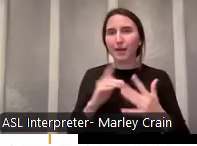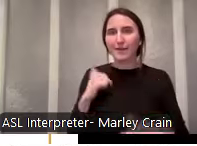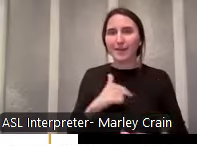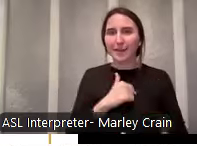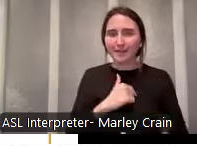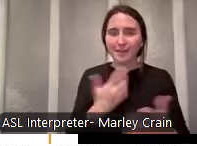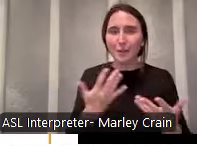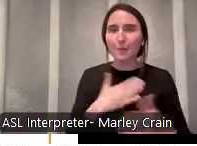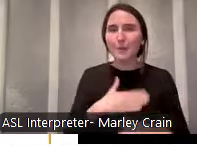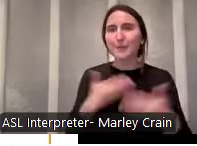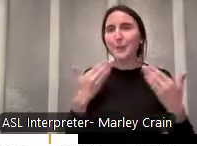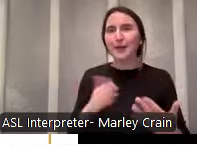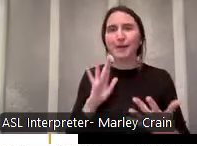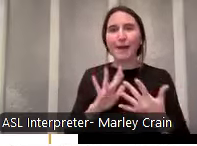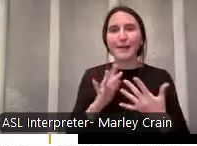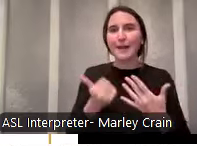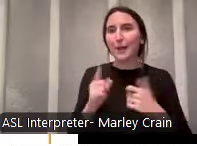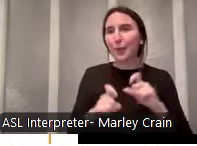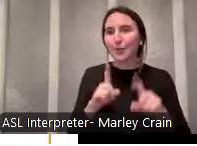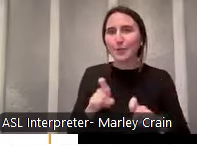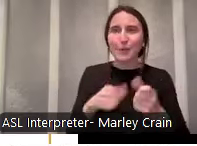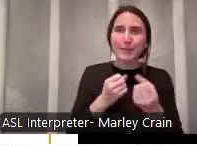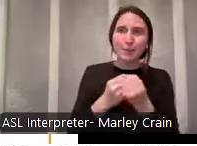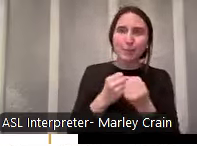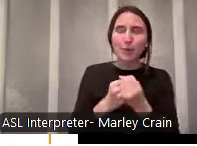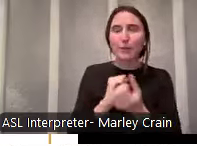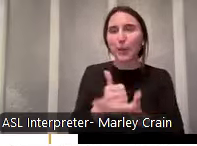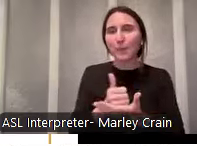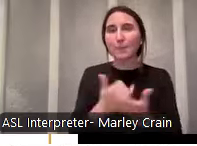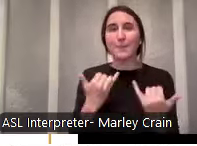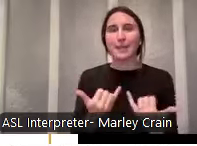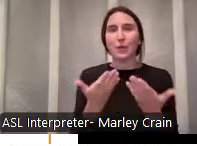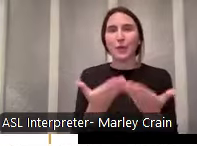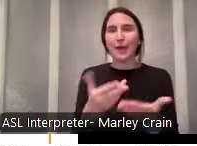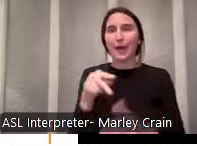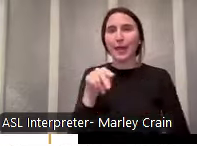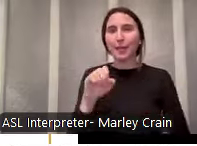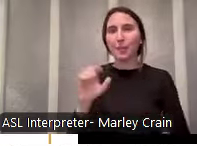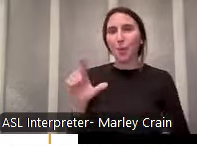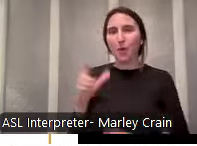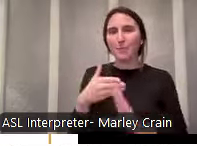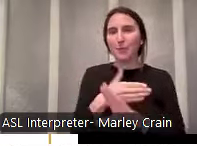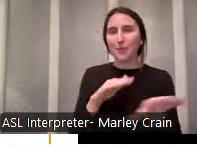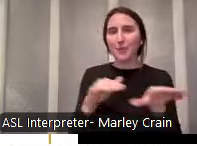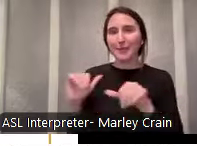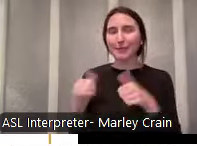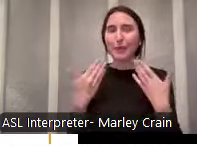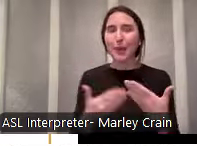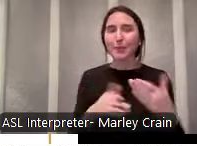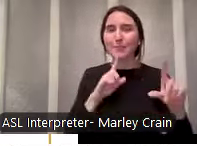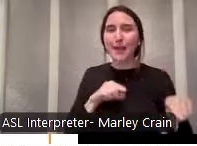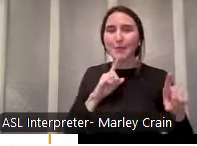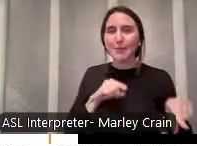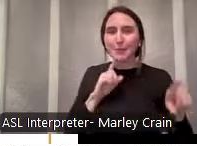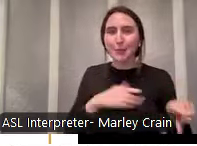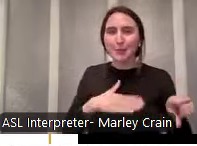for us. So please, please, please fill it out. And if anyone has any questions, please let me know. Yeah, there's one